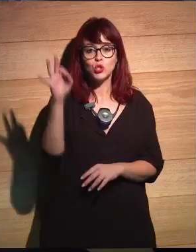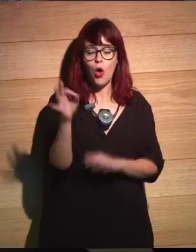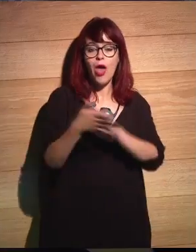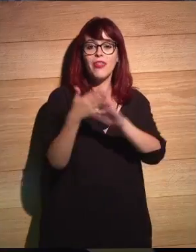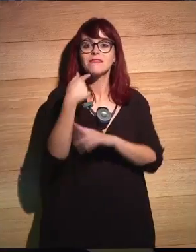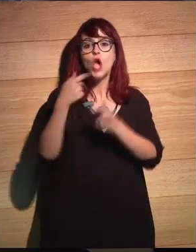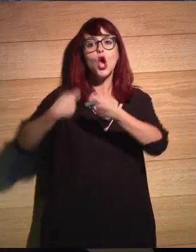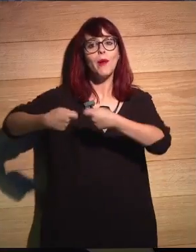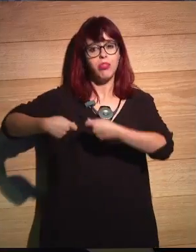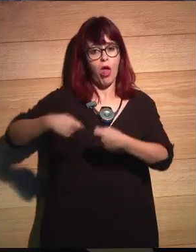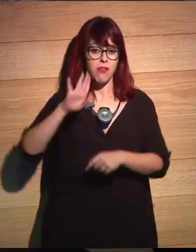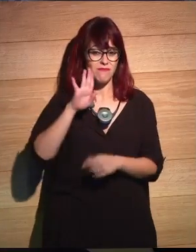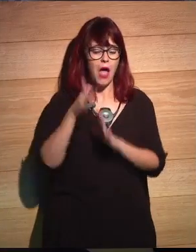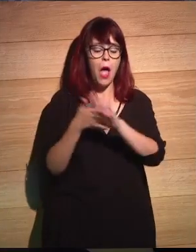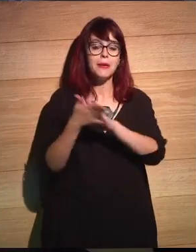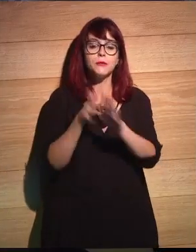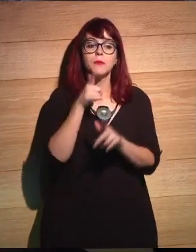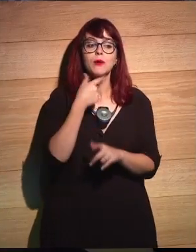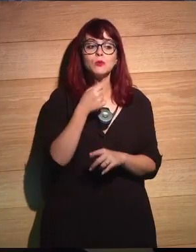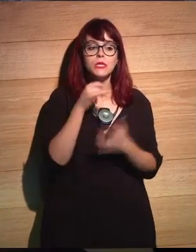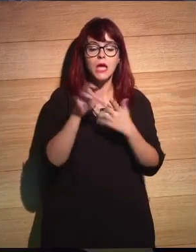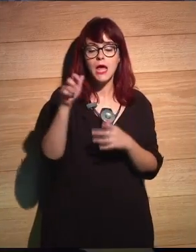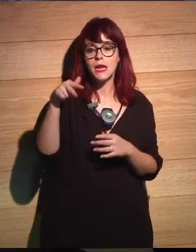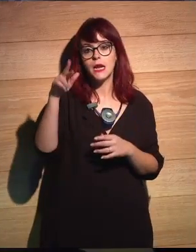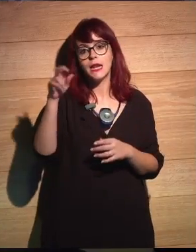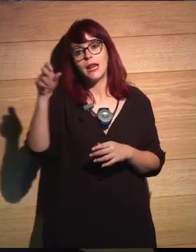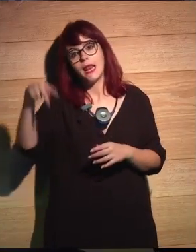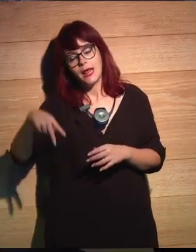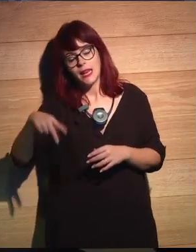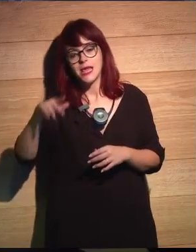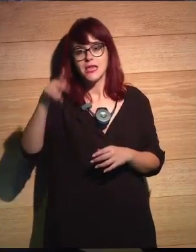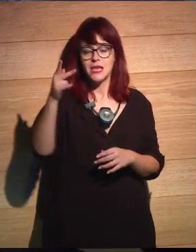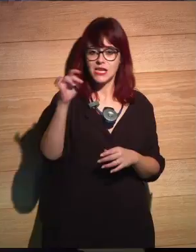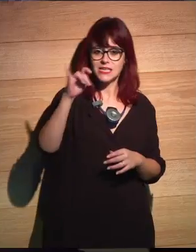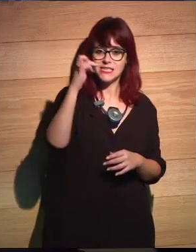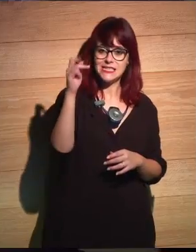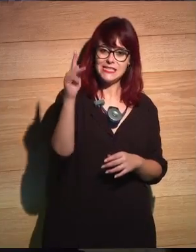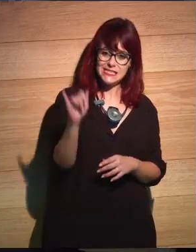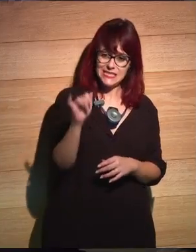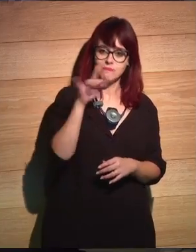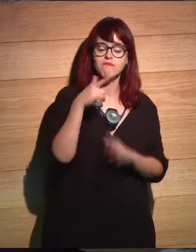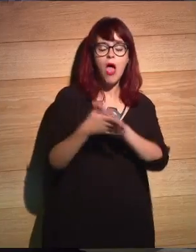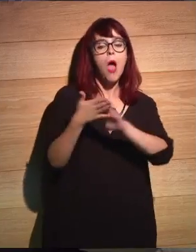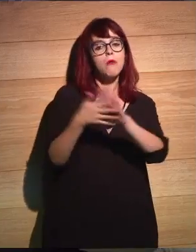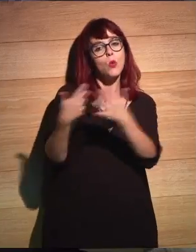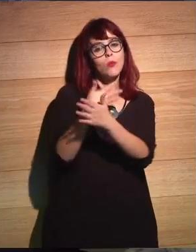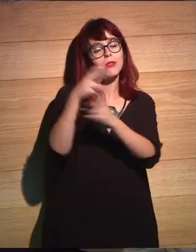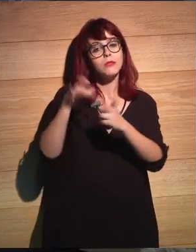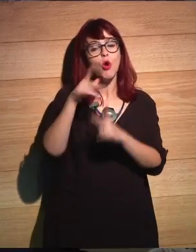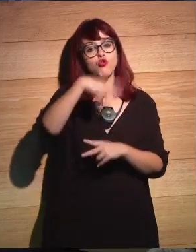on the table something which is that the topic, or the word